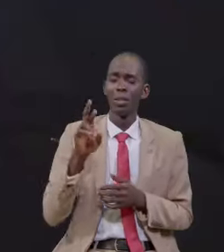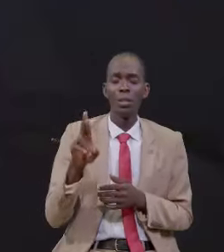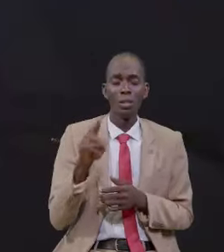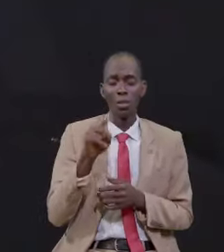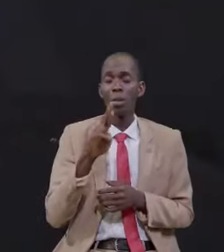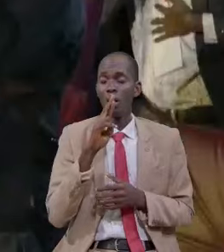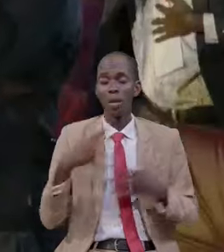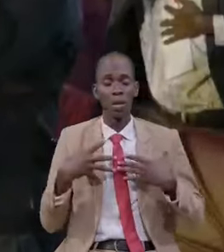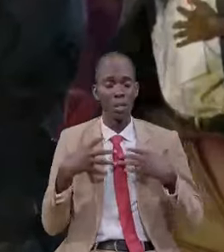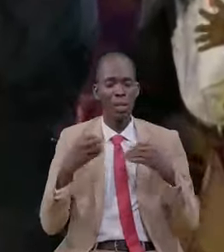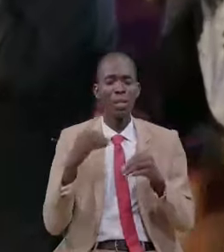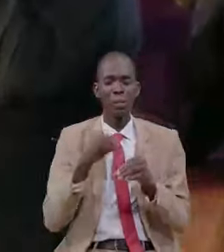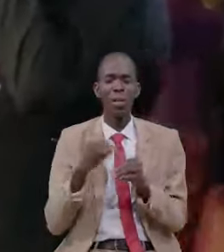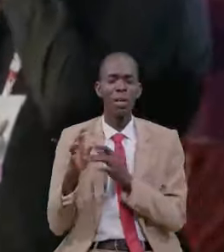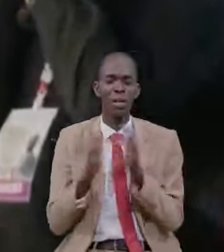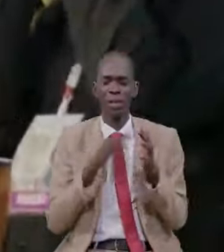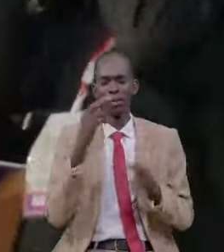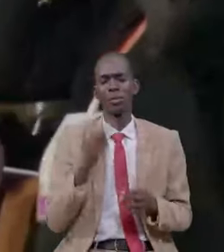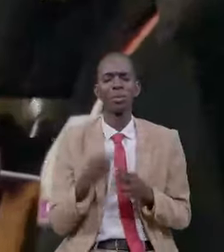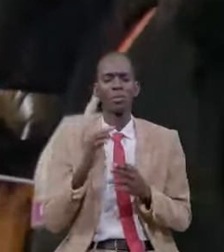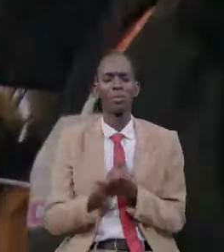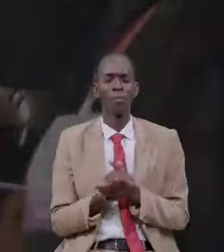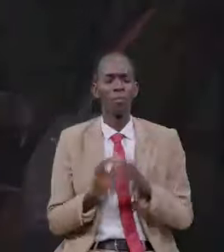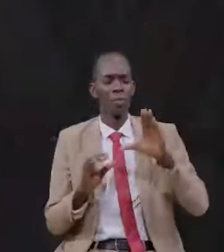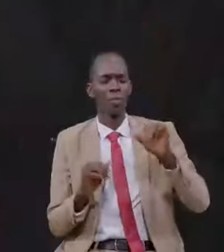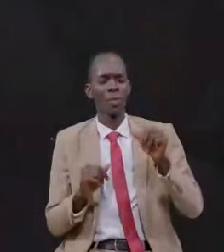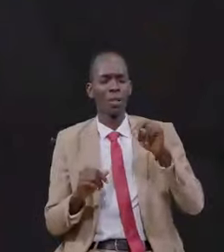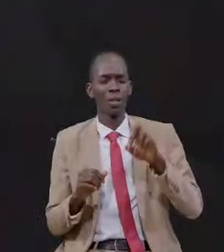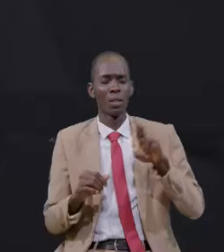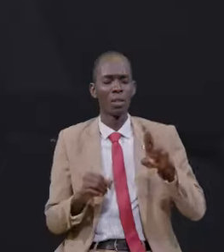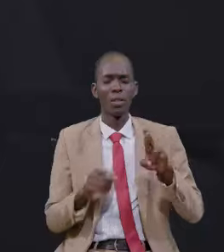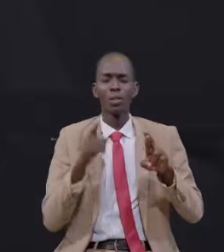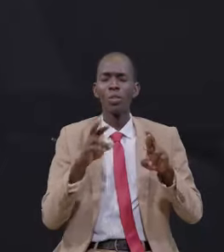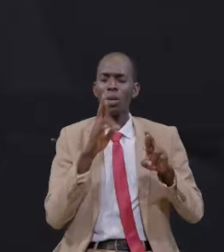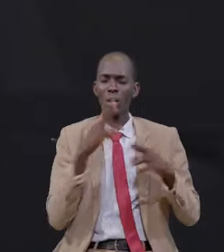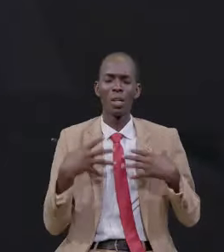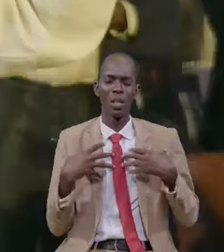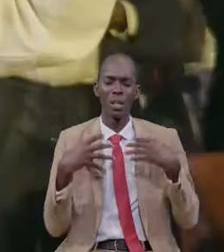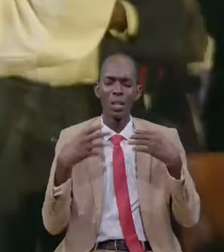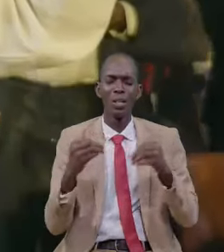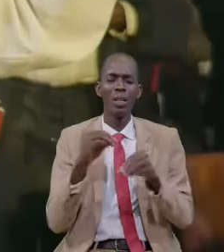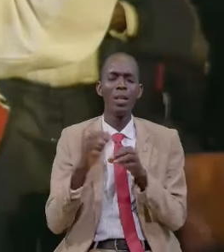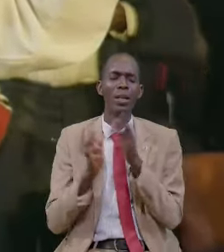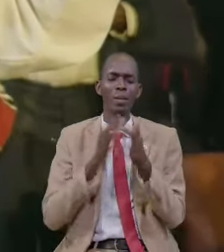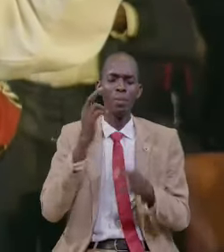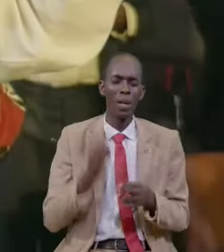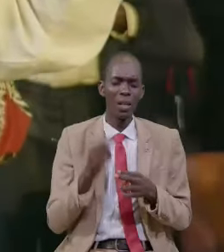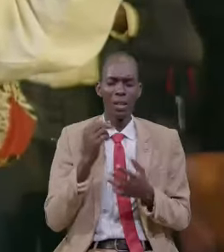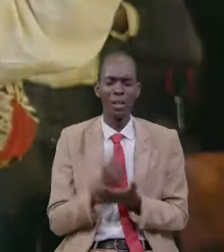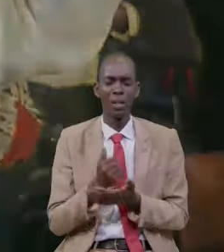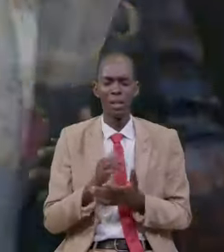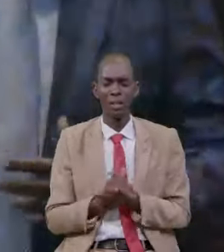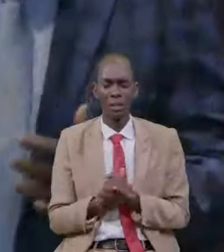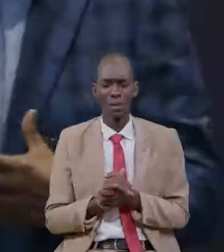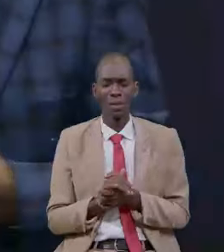you are healed in Jesus' name. Cancer, You are healed in Jesus' name.